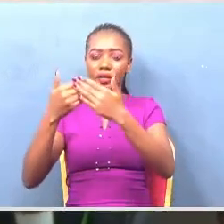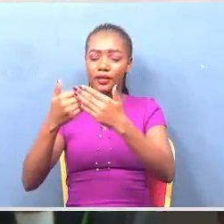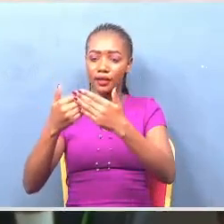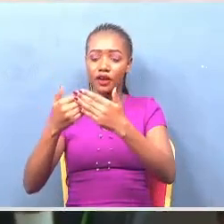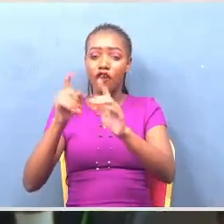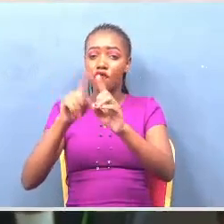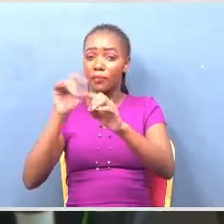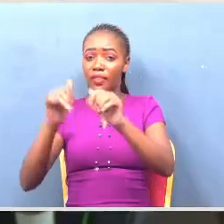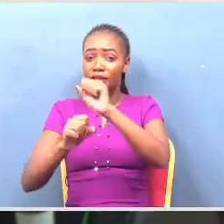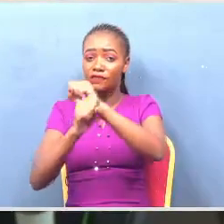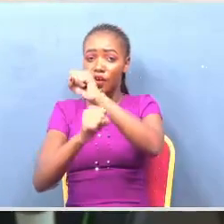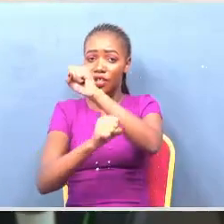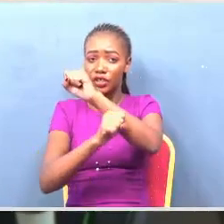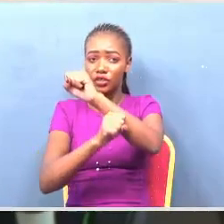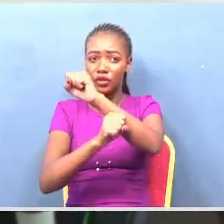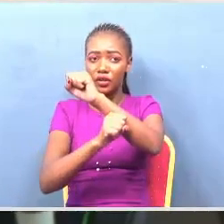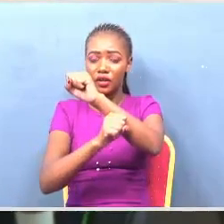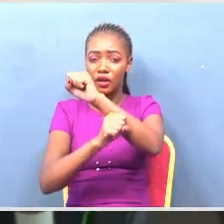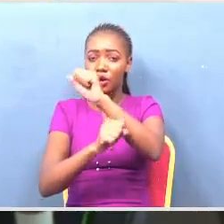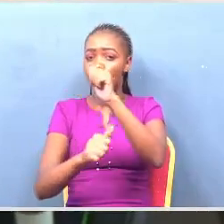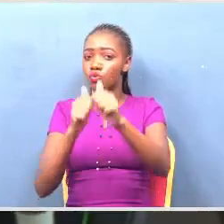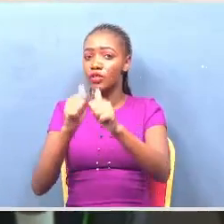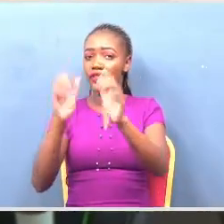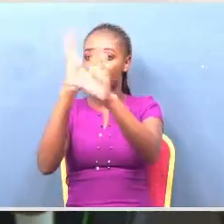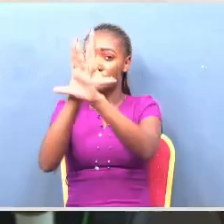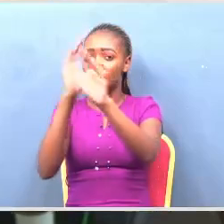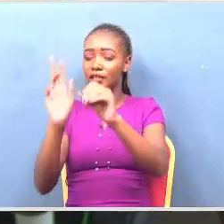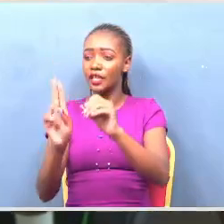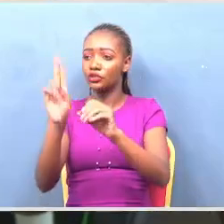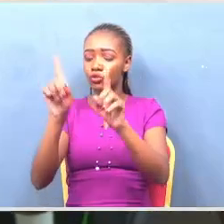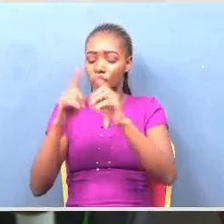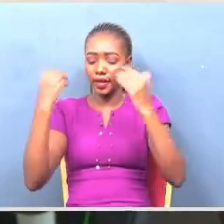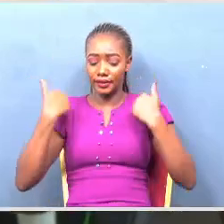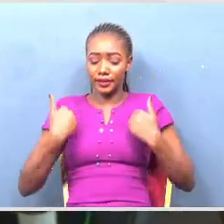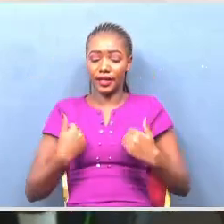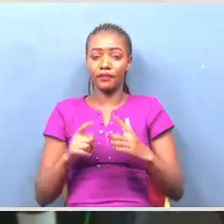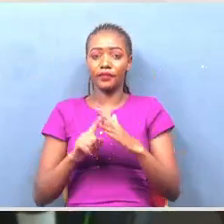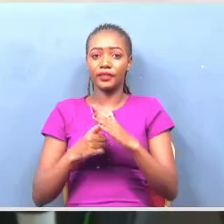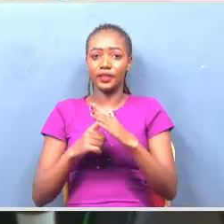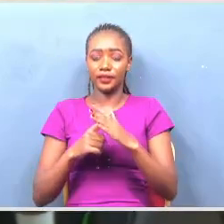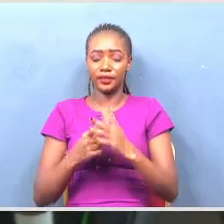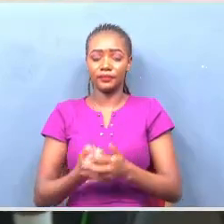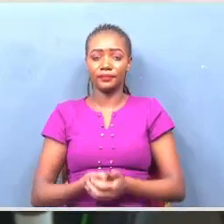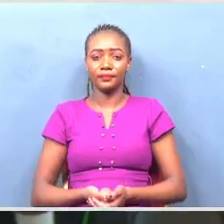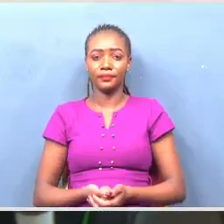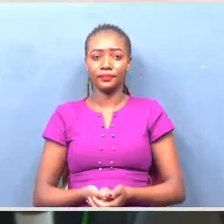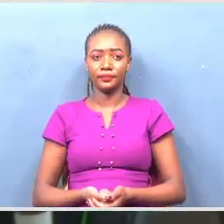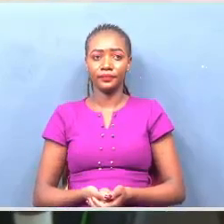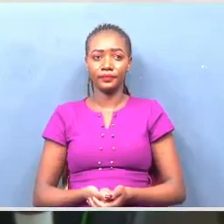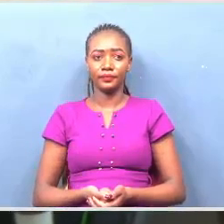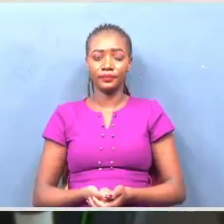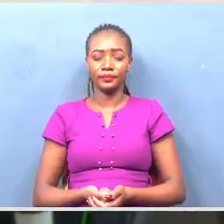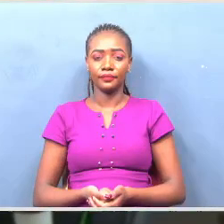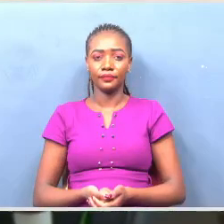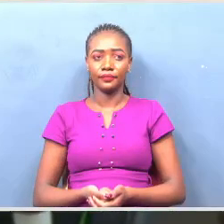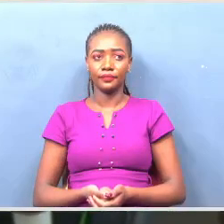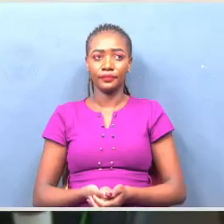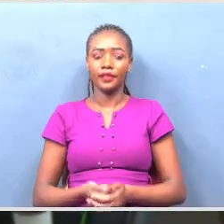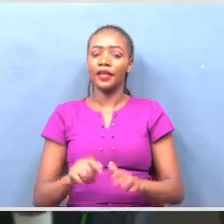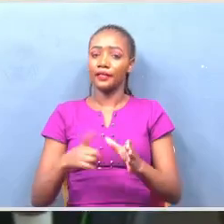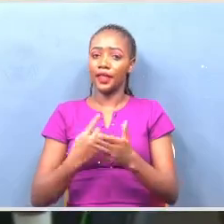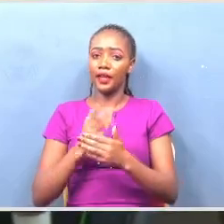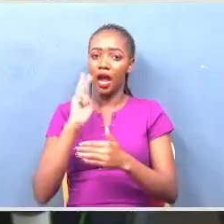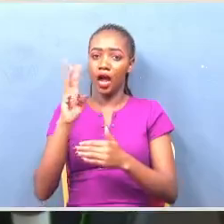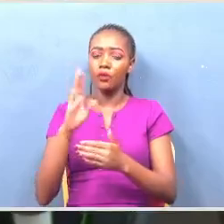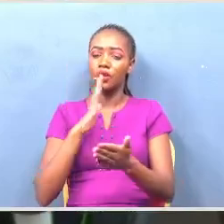foundation that President Kenyatta and I put together and take this